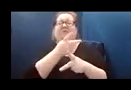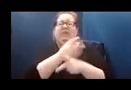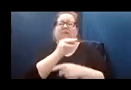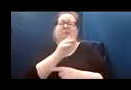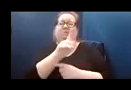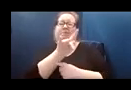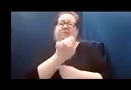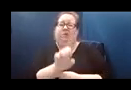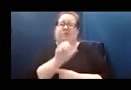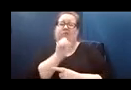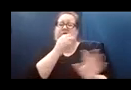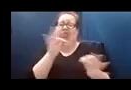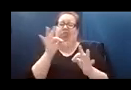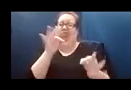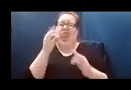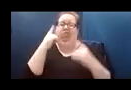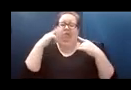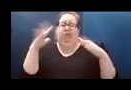that happens.